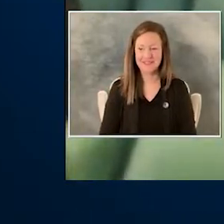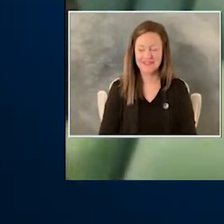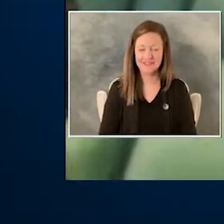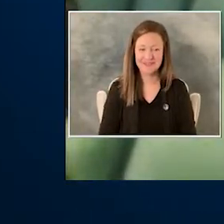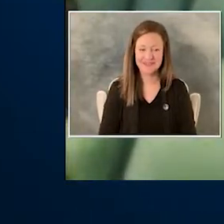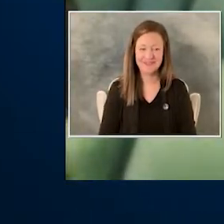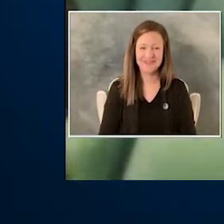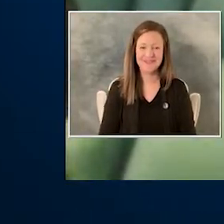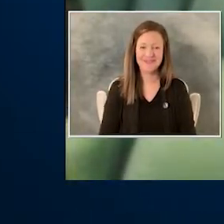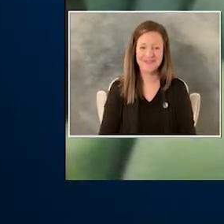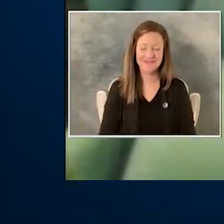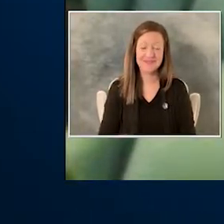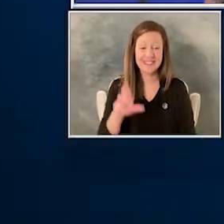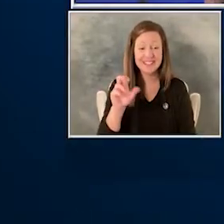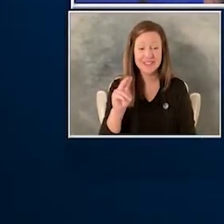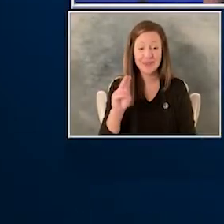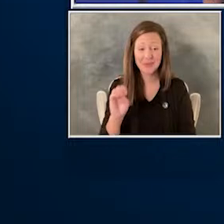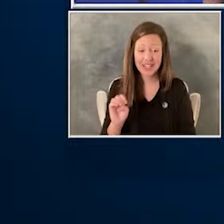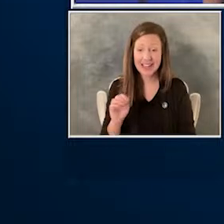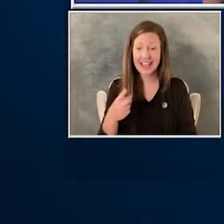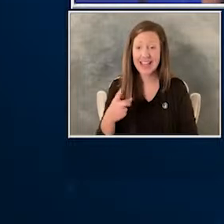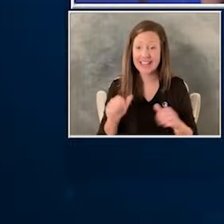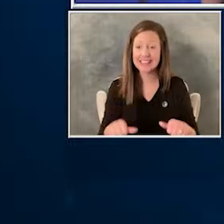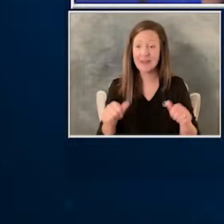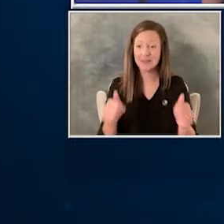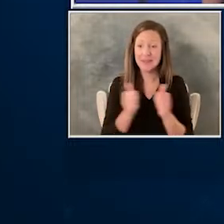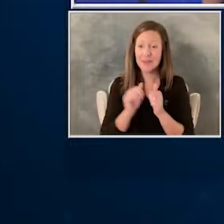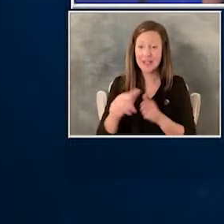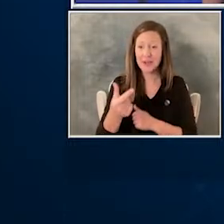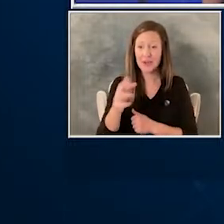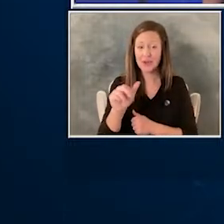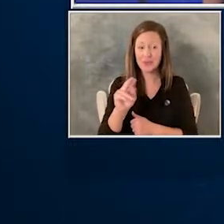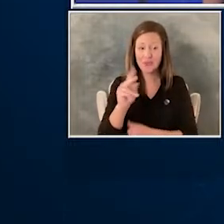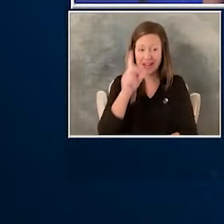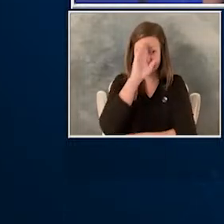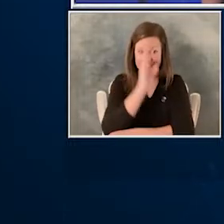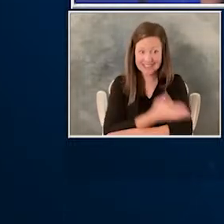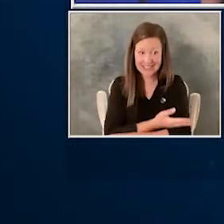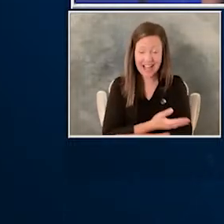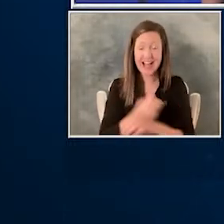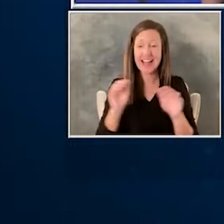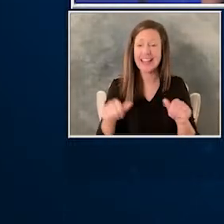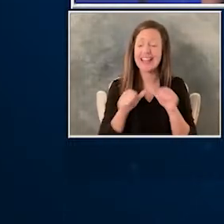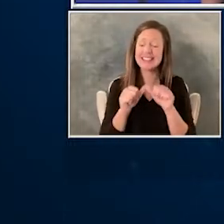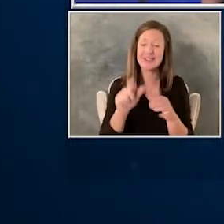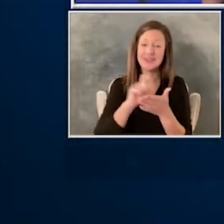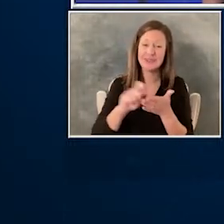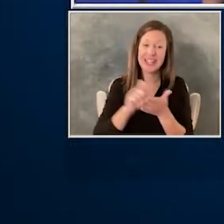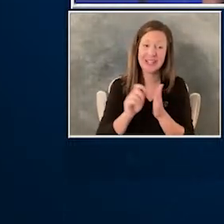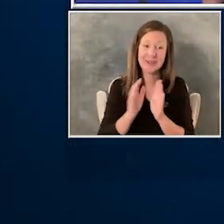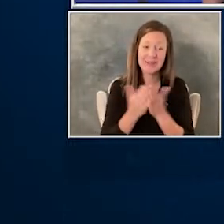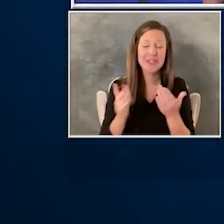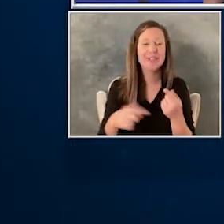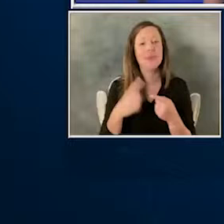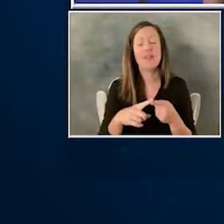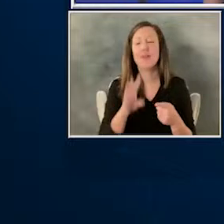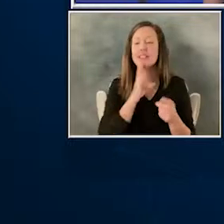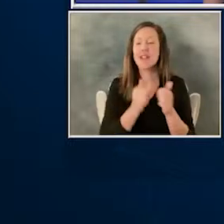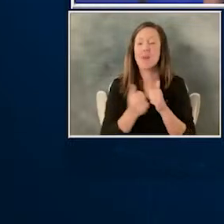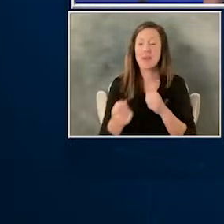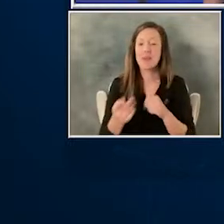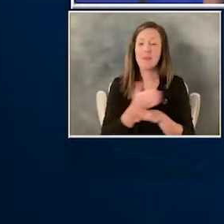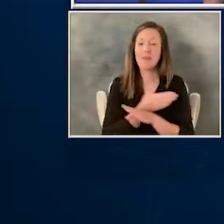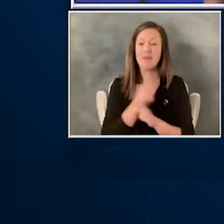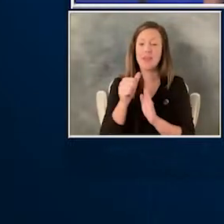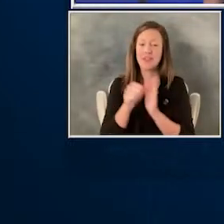about. Renee gets to be with her grandson, gets to keep writing her books. When we talked to you before the surgery, it gives